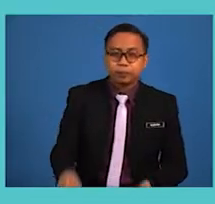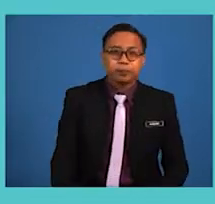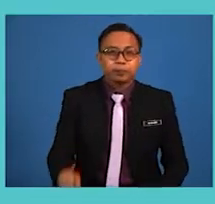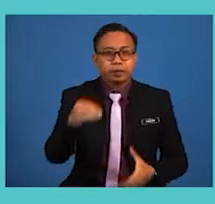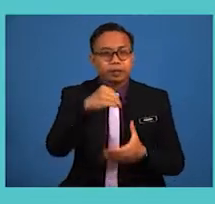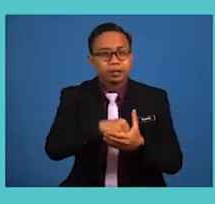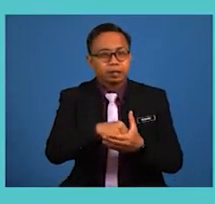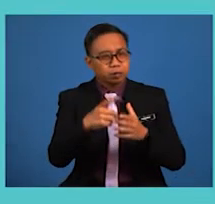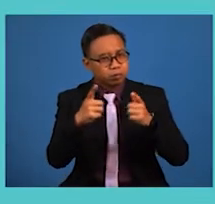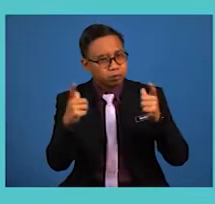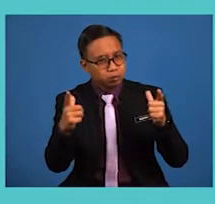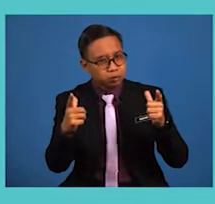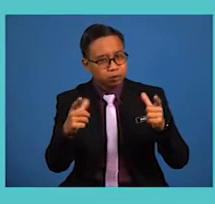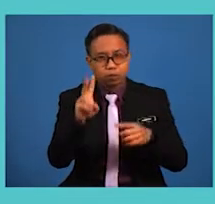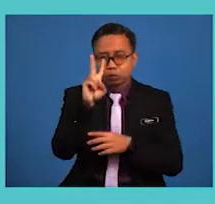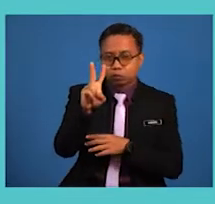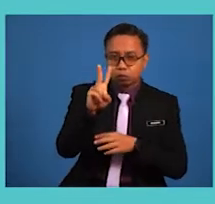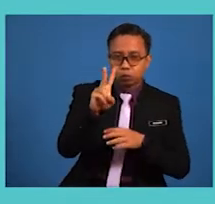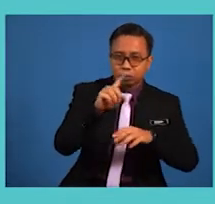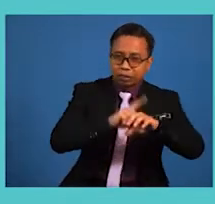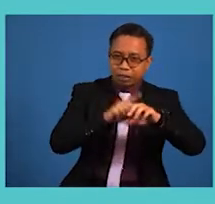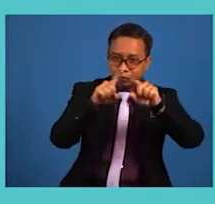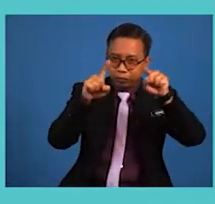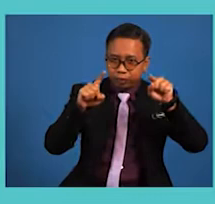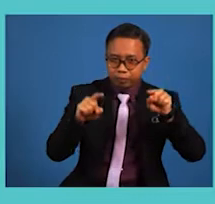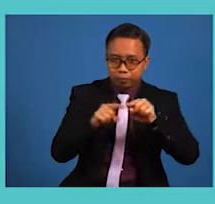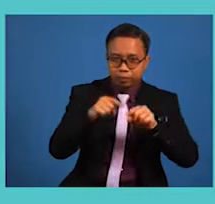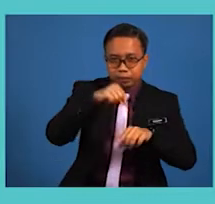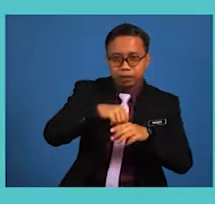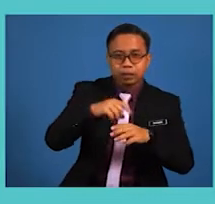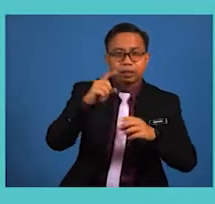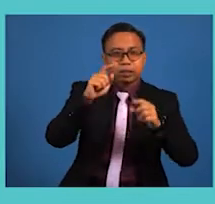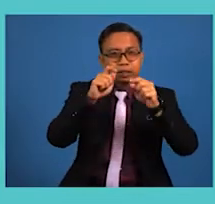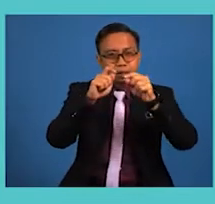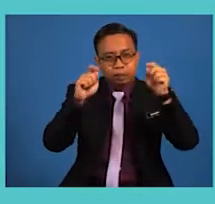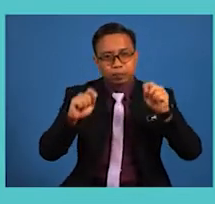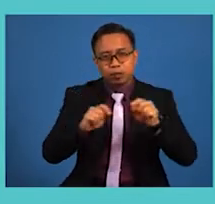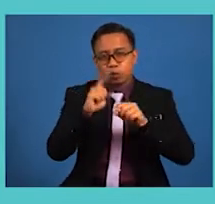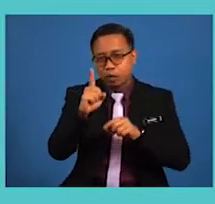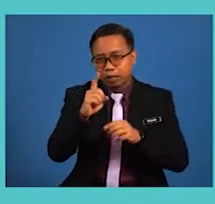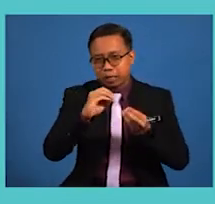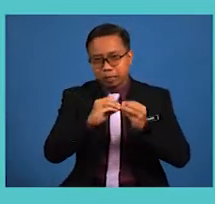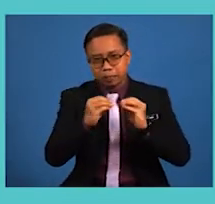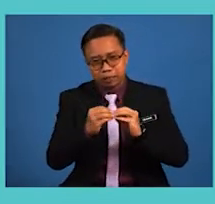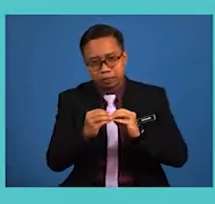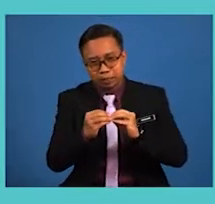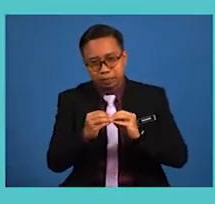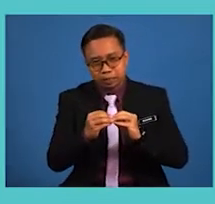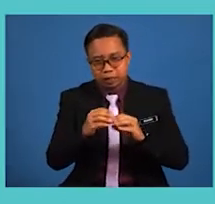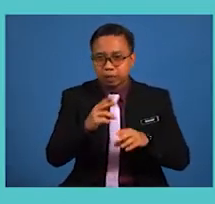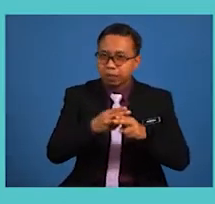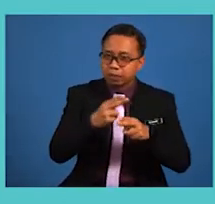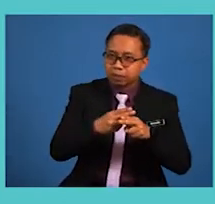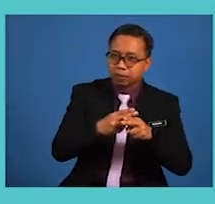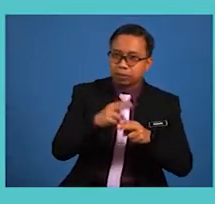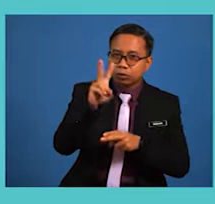In contrast, there are only 2 time frames mentioned in Table 1, namely 1970